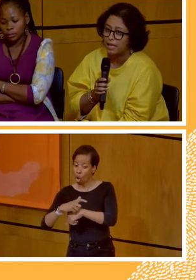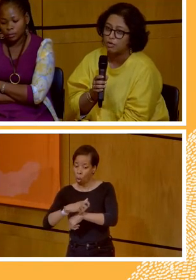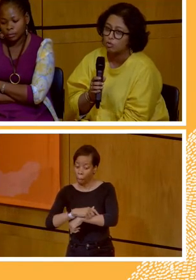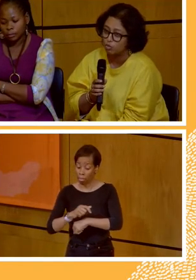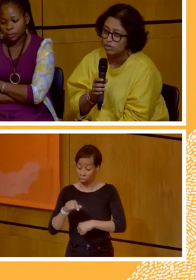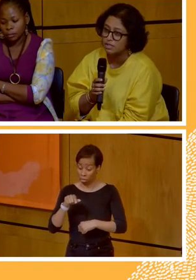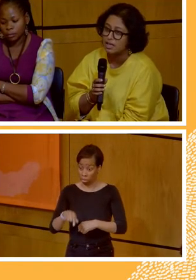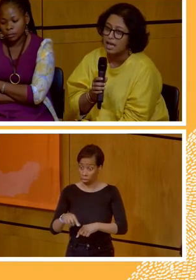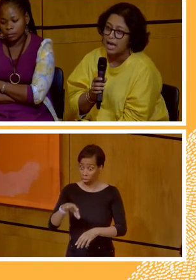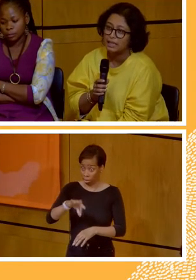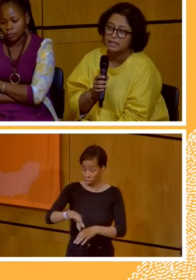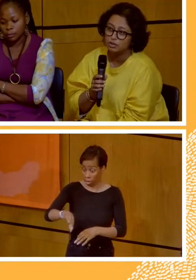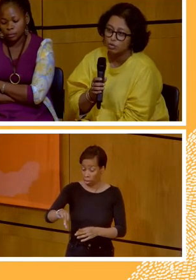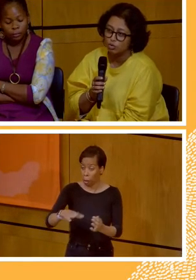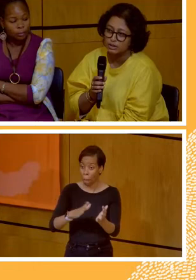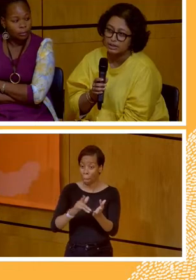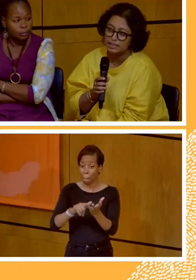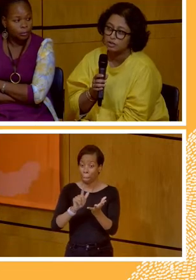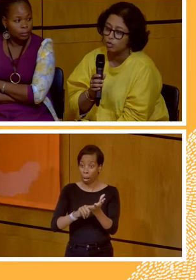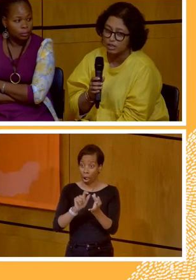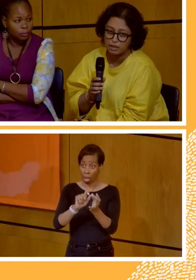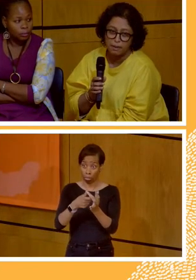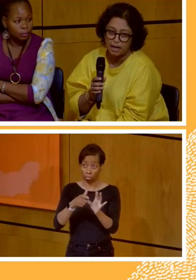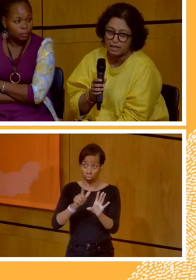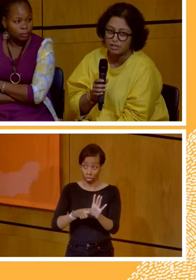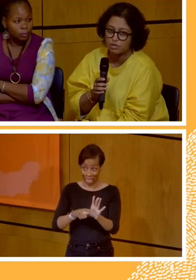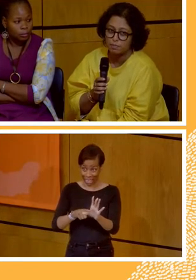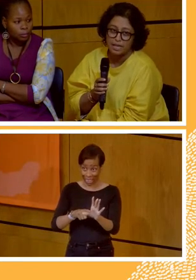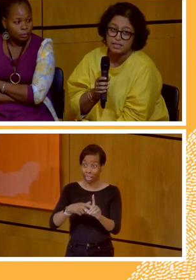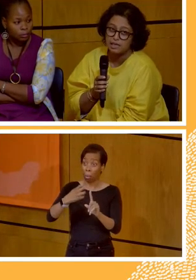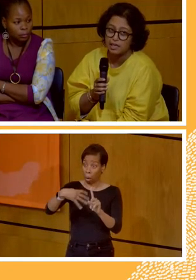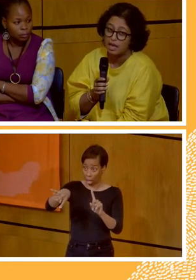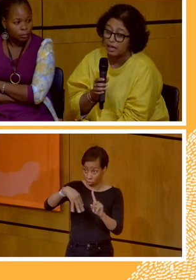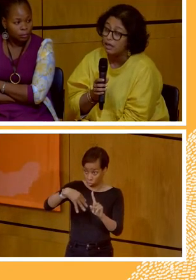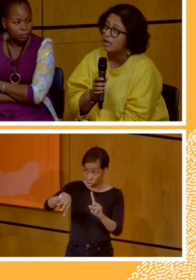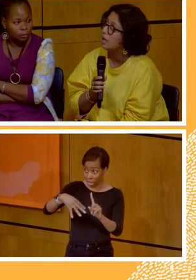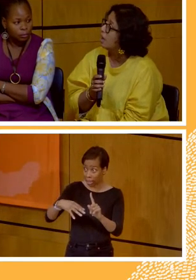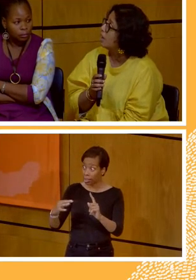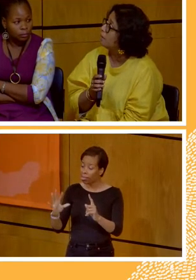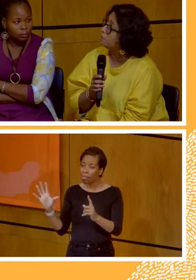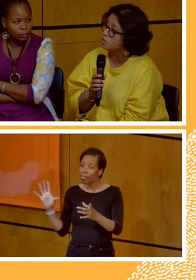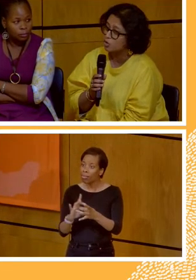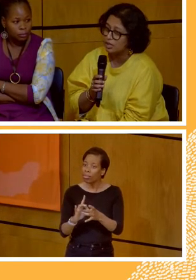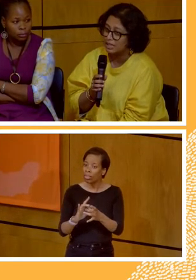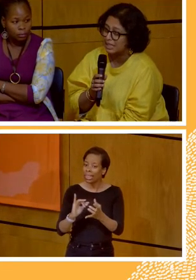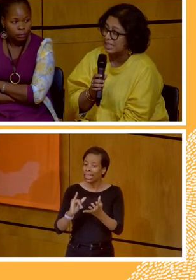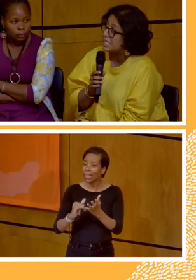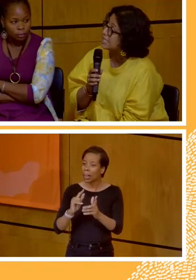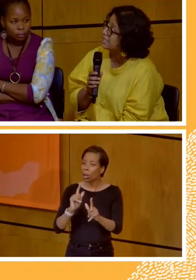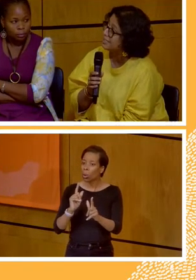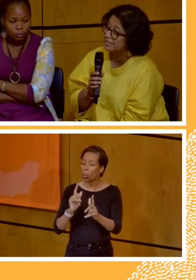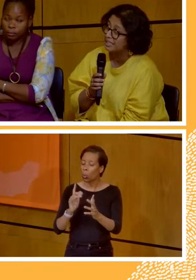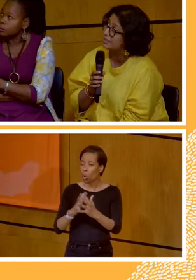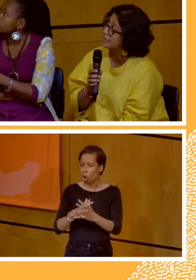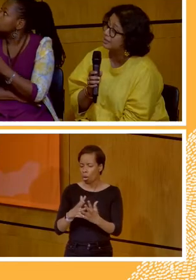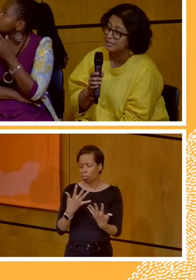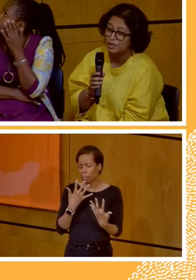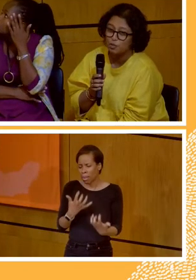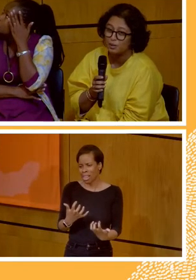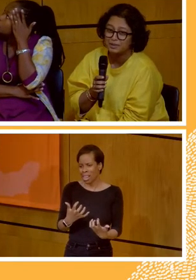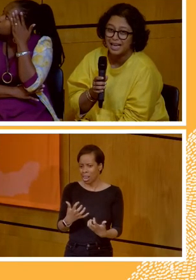and make cocoons. And these cocoons are then sold in the market to make silk yarn. So